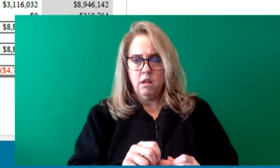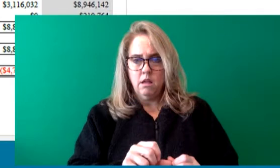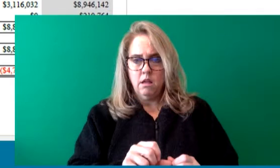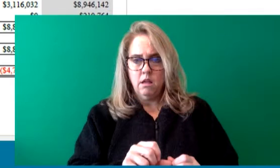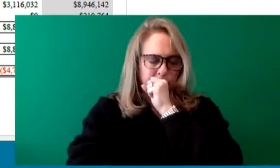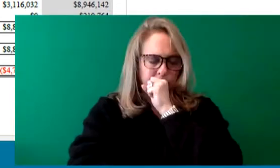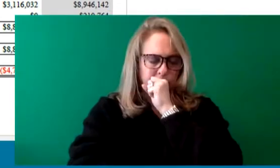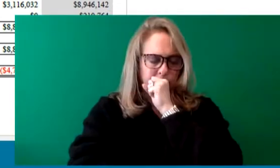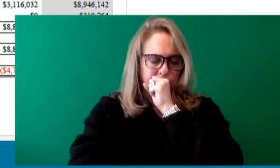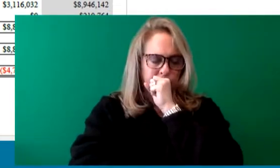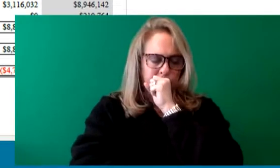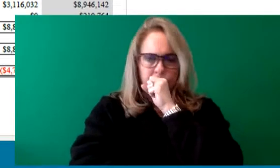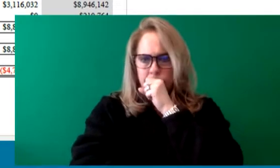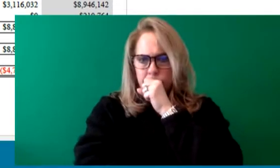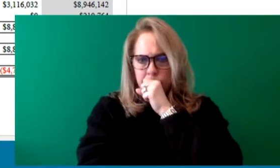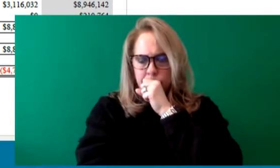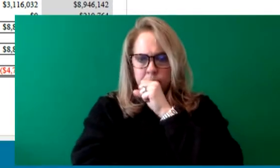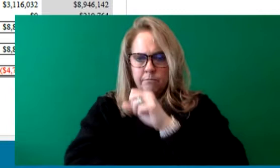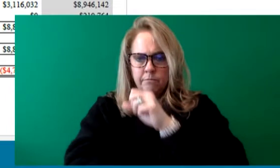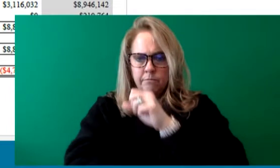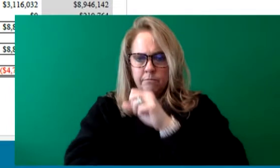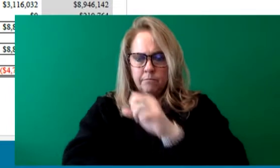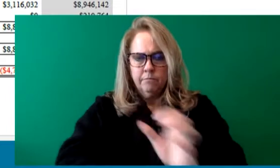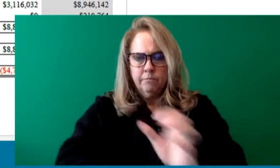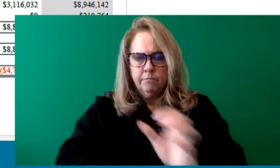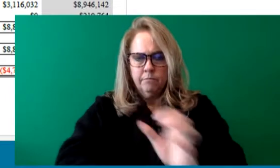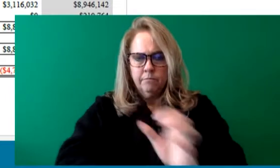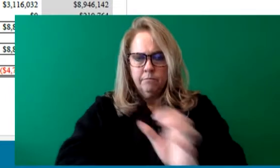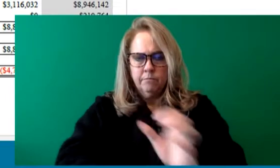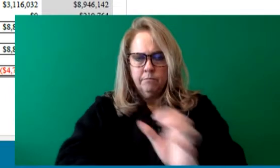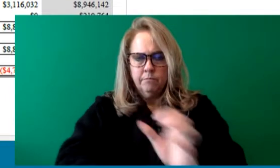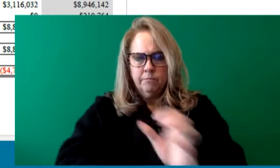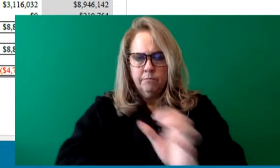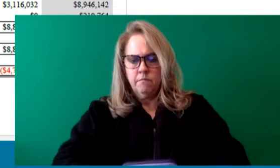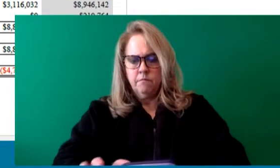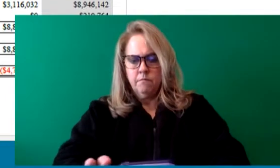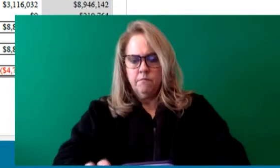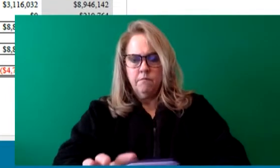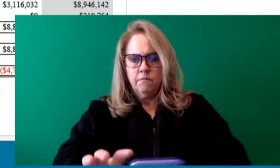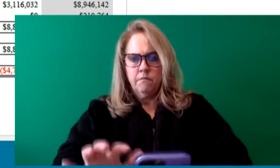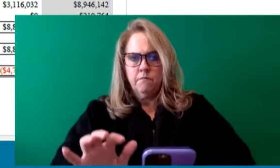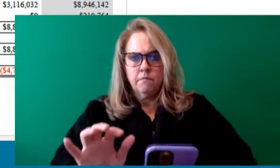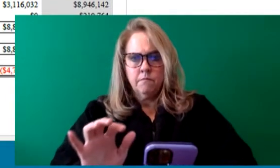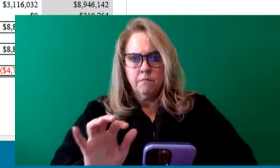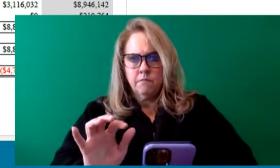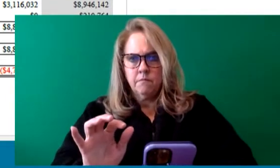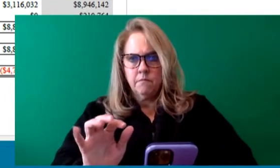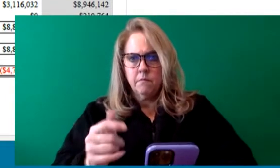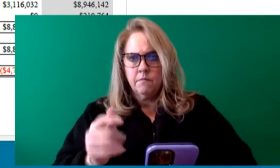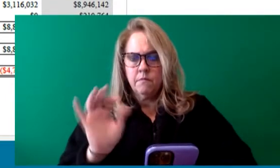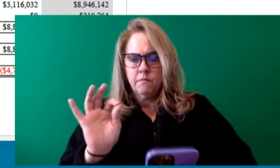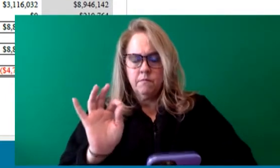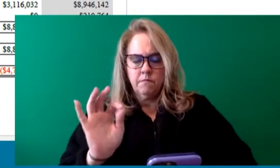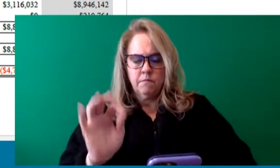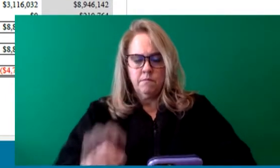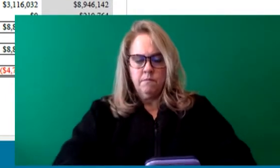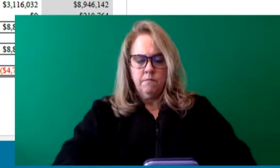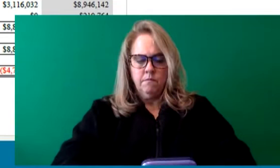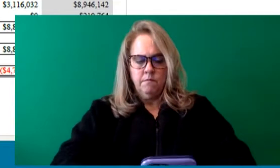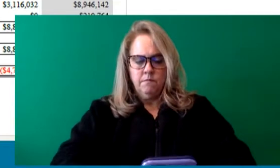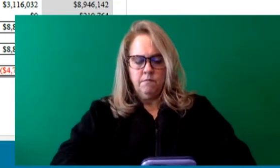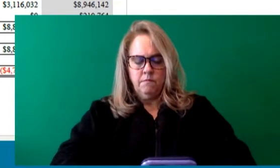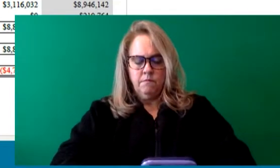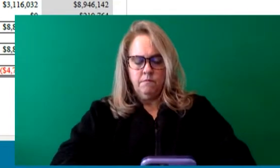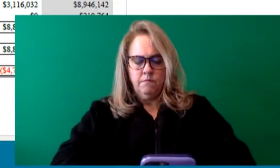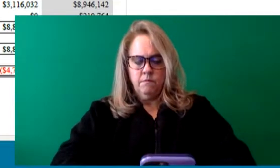for the year. Across the board, personnel is underspent. This is something that not only public health is seeing, we've seen across the